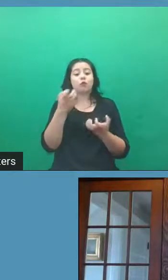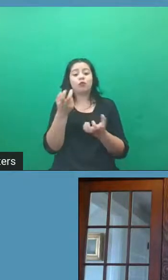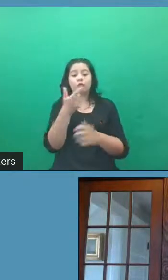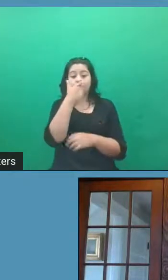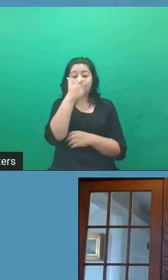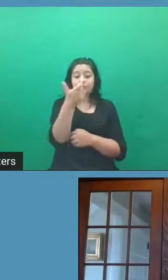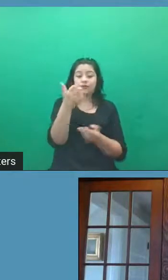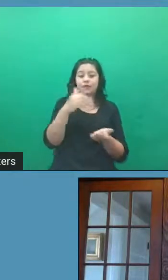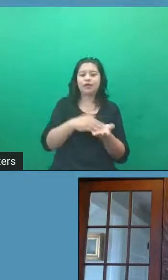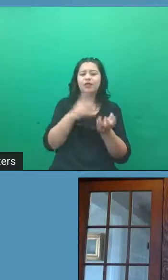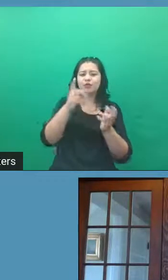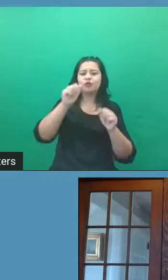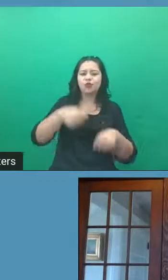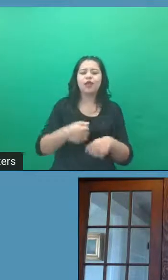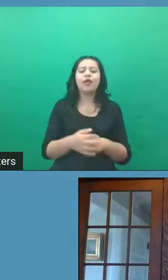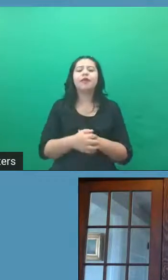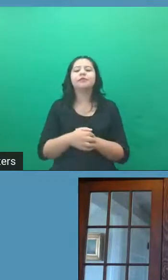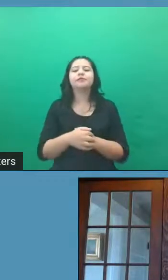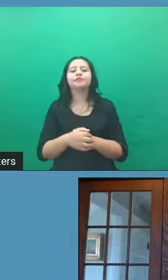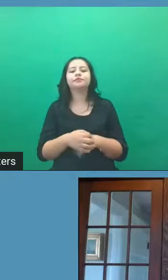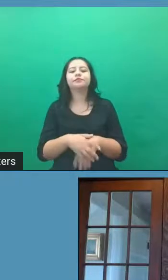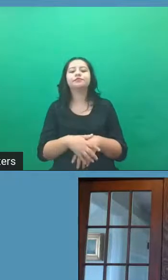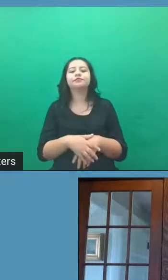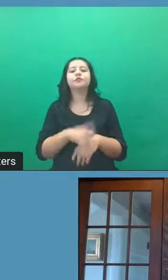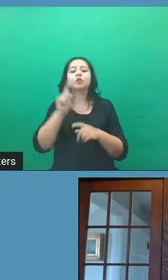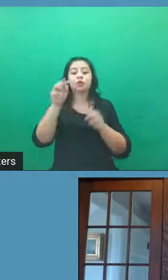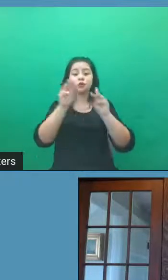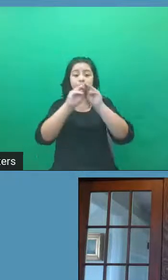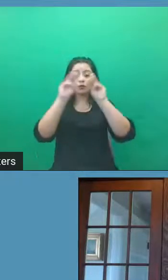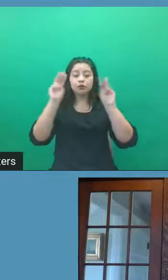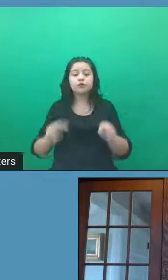can access the recording on the Museum Learning Hub website,